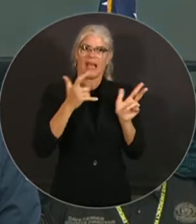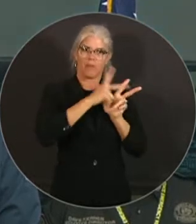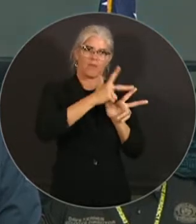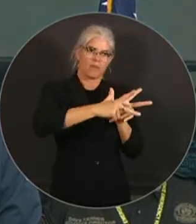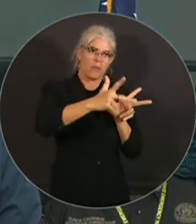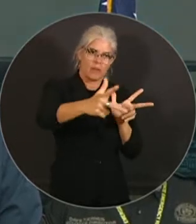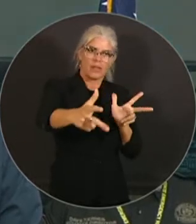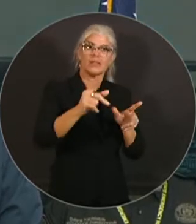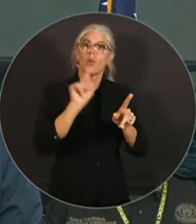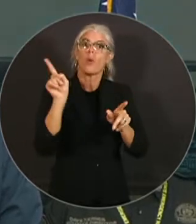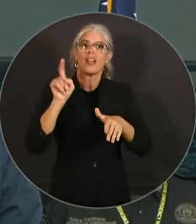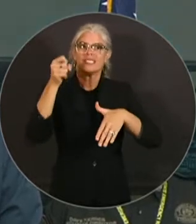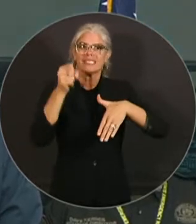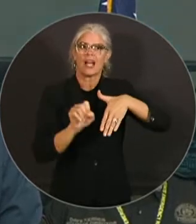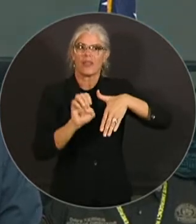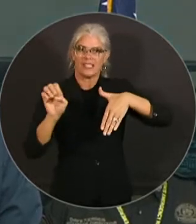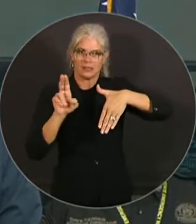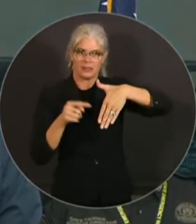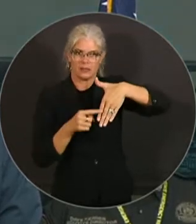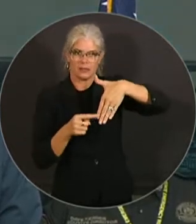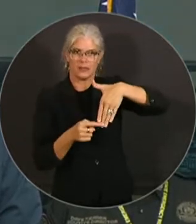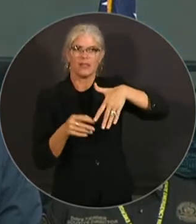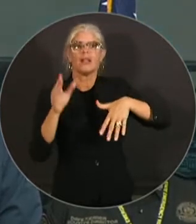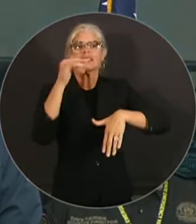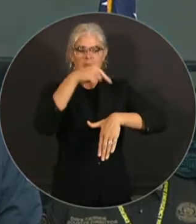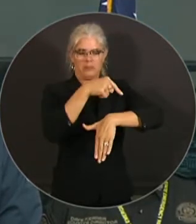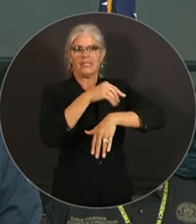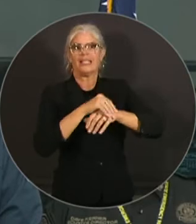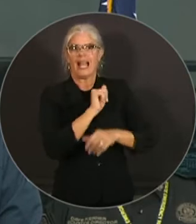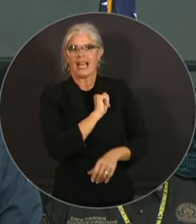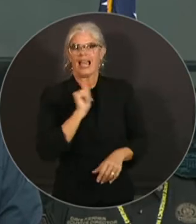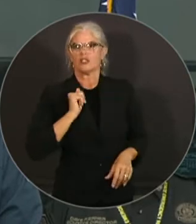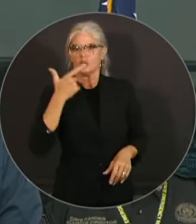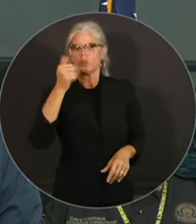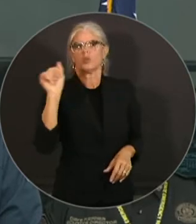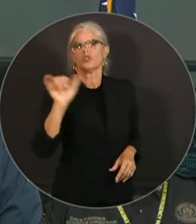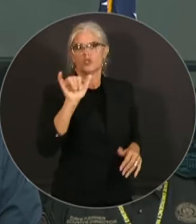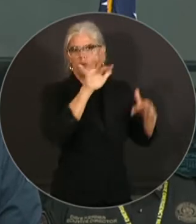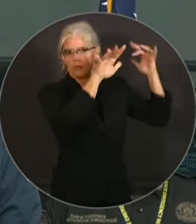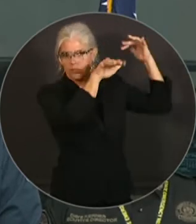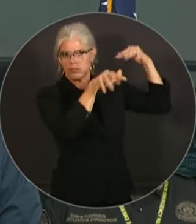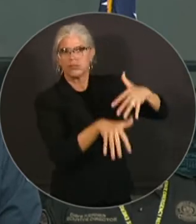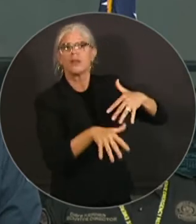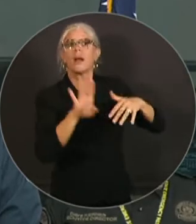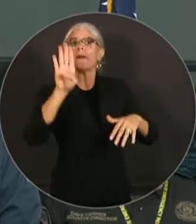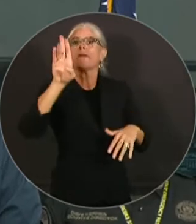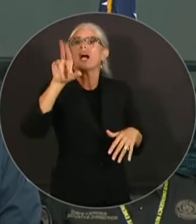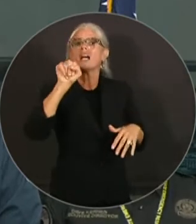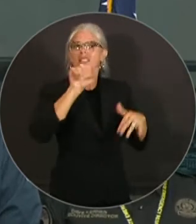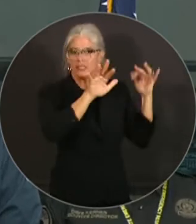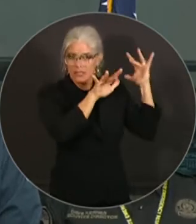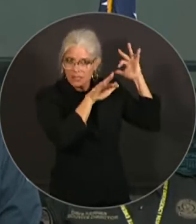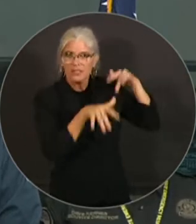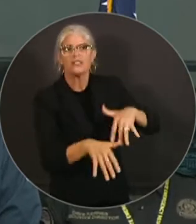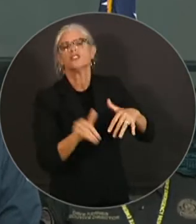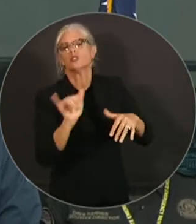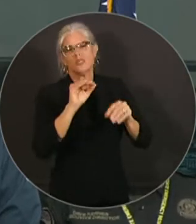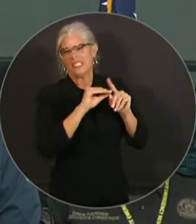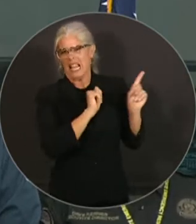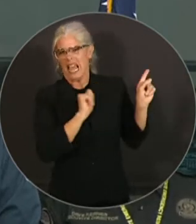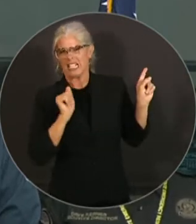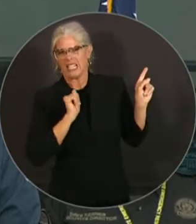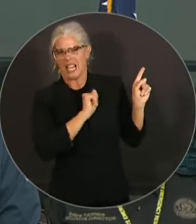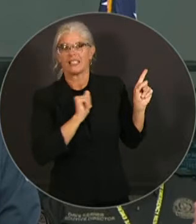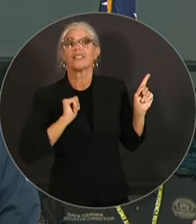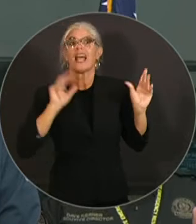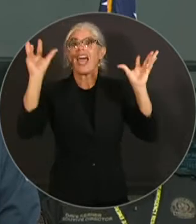States, probably in the Atlanta, Georgia area. We're using buses for those that are, and I always get this backwards, ambulatory versus non-ambulatory,